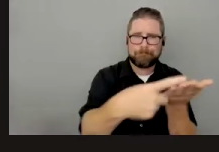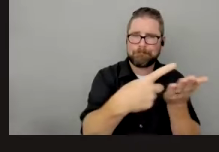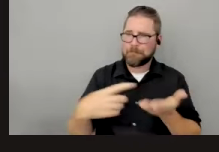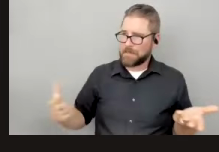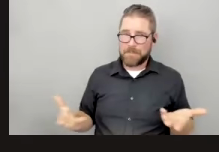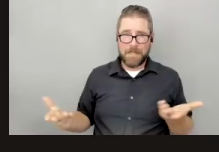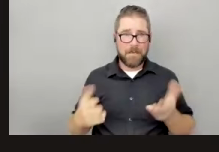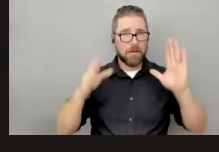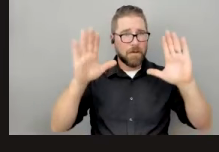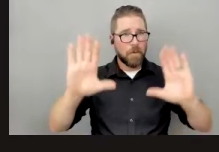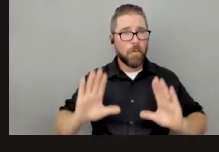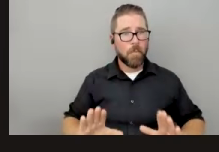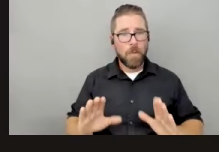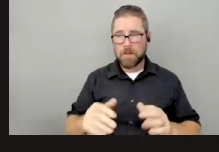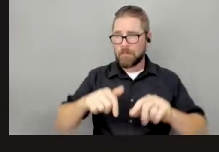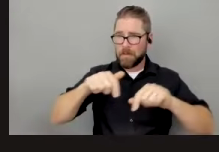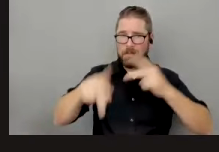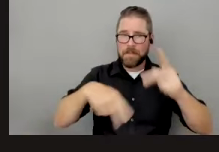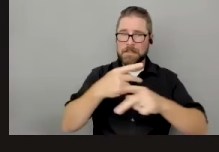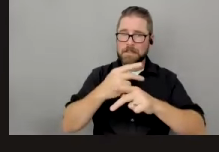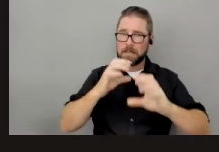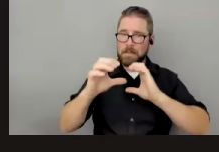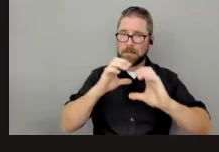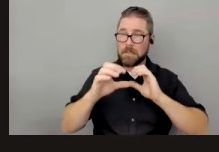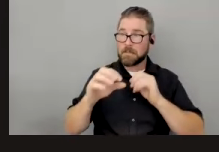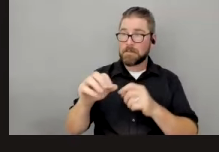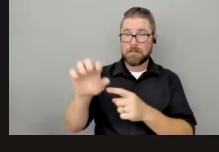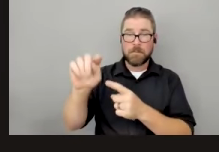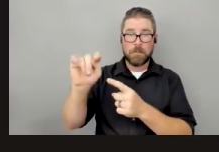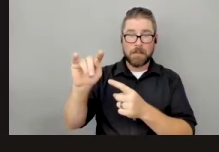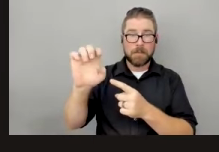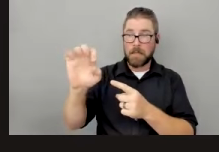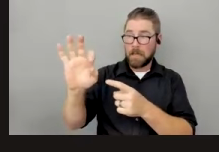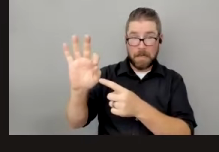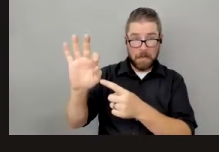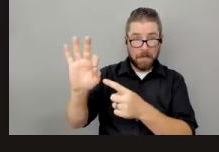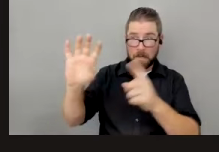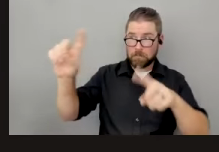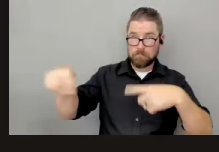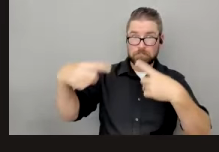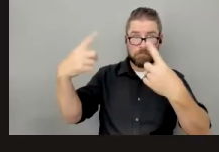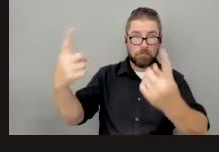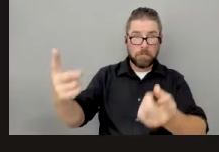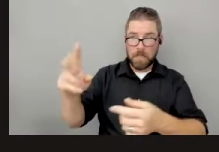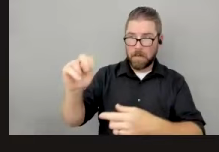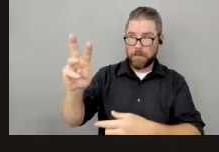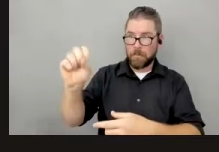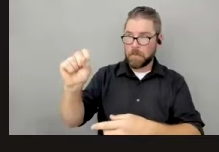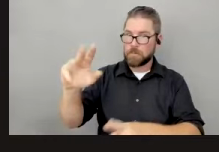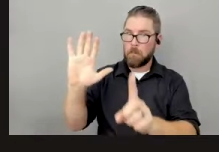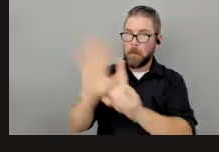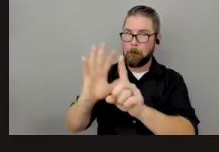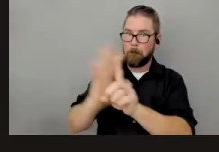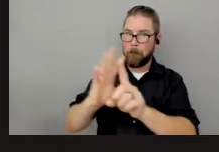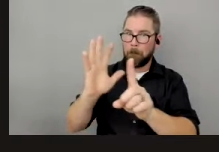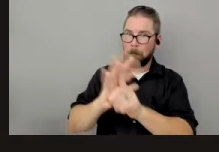types of conversations. Title IX, if you guys have not seen in the news, it's becoming a hot topic. It's